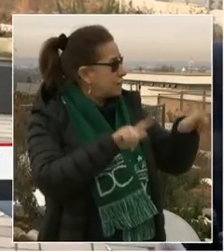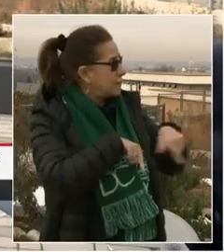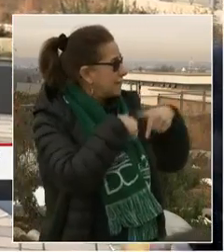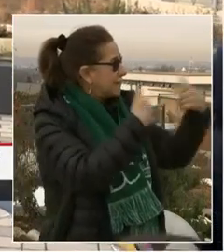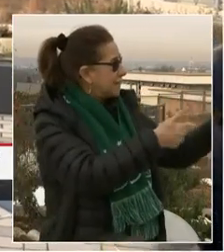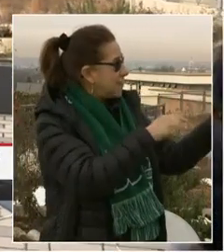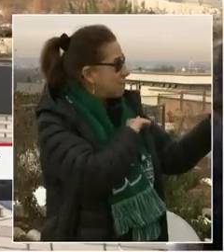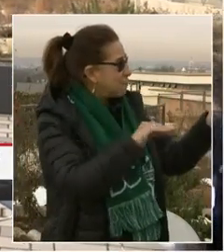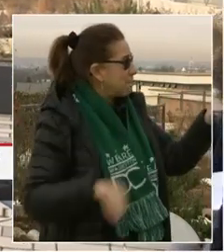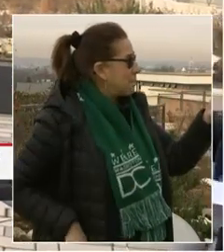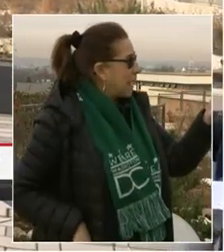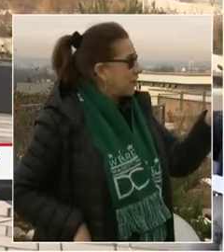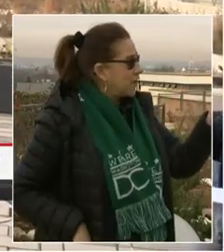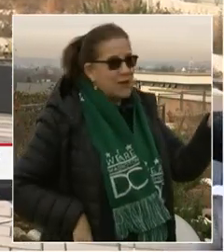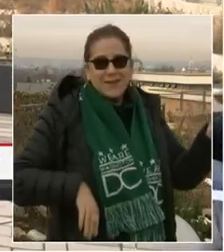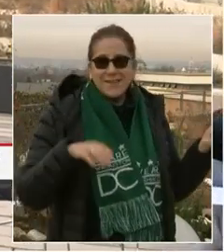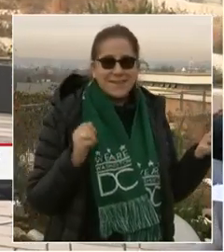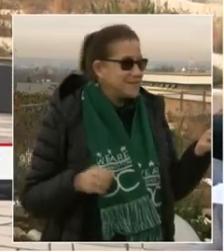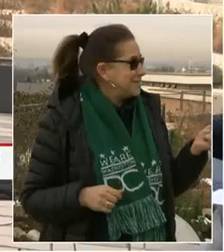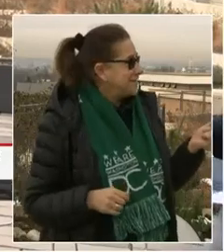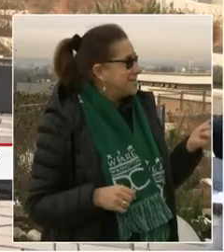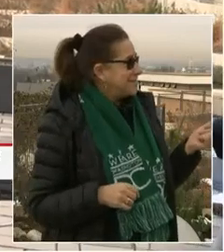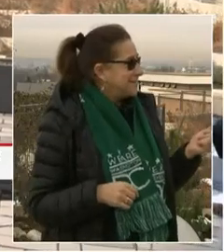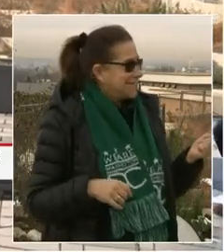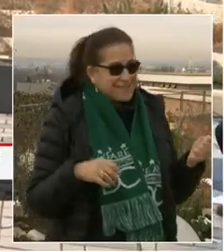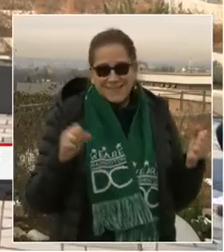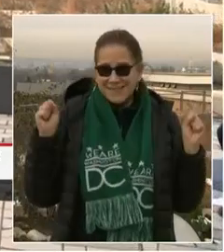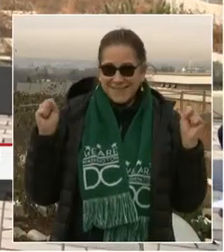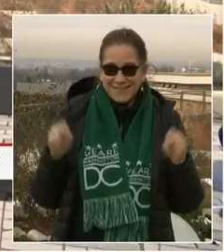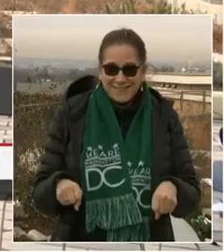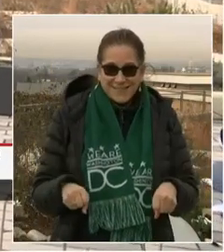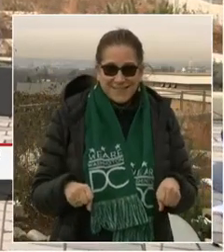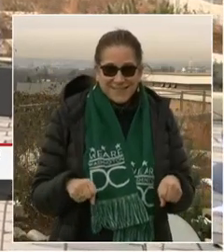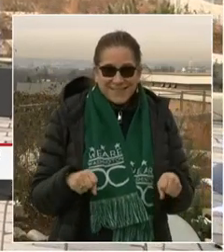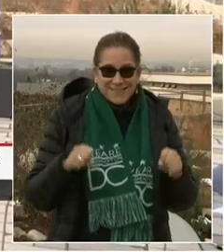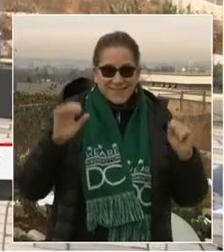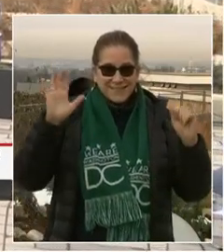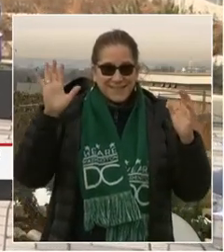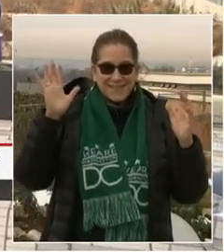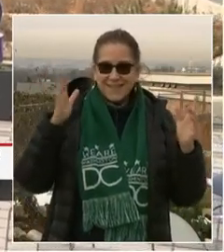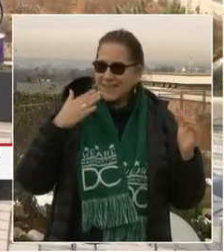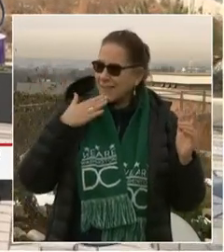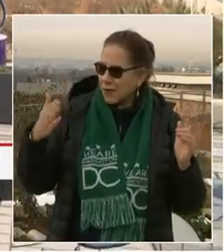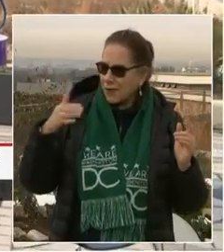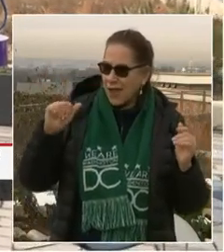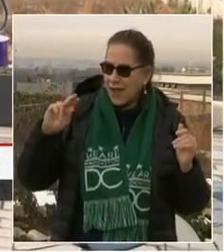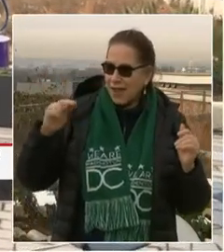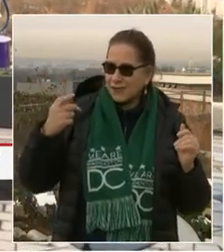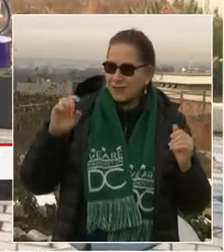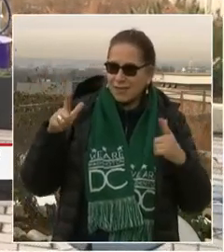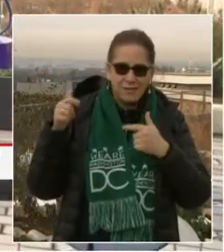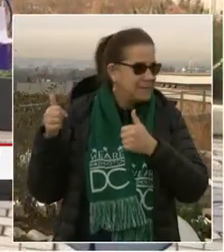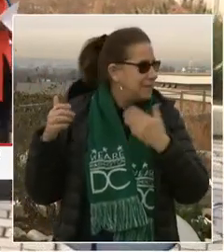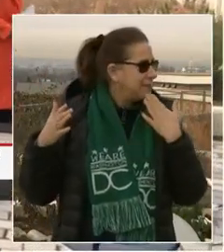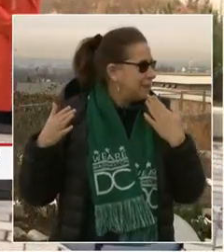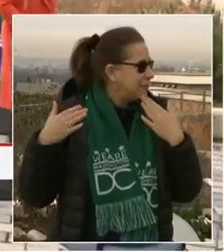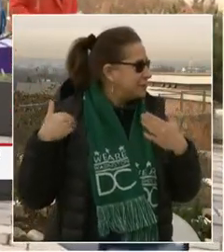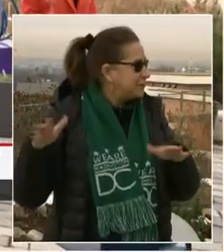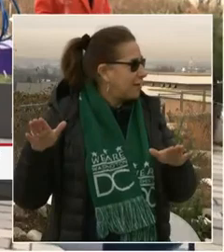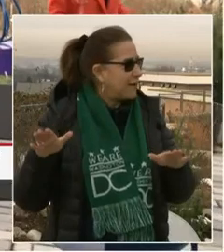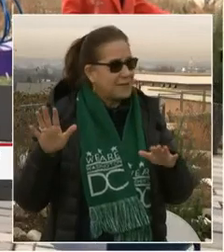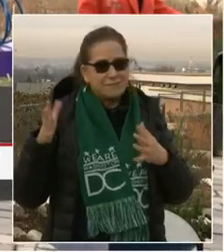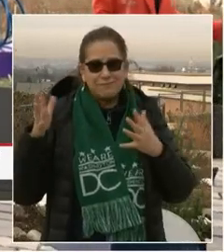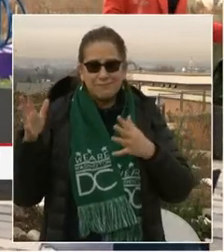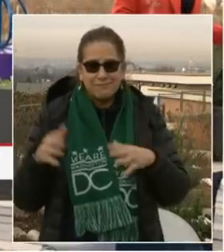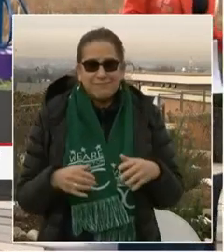Well done. Thank you. Thank you. Let's give Angel a big round of applause. That is